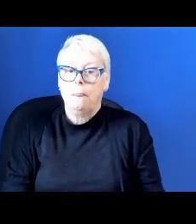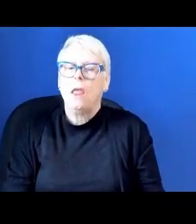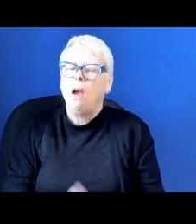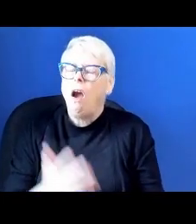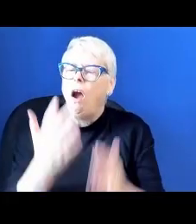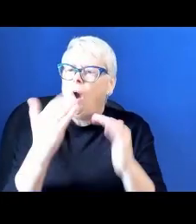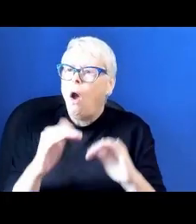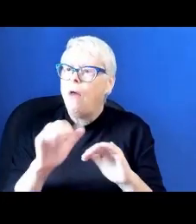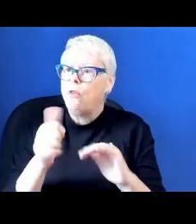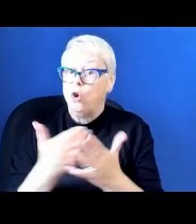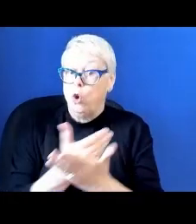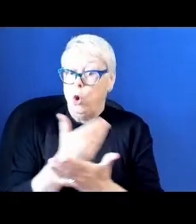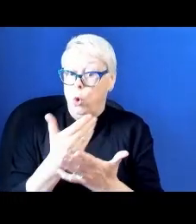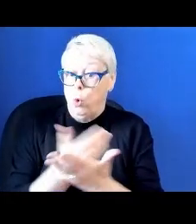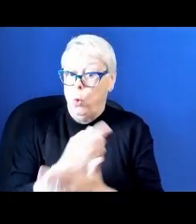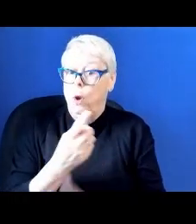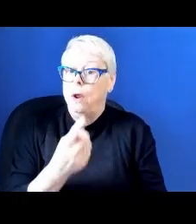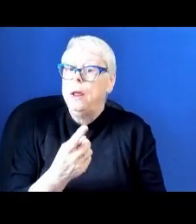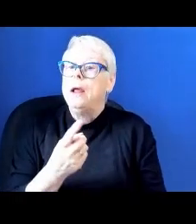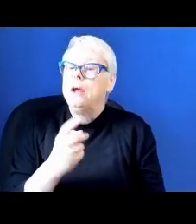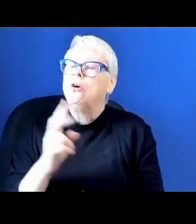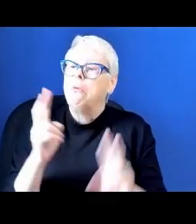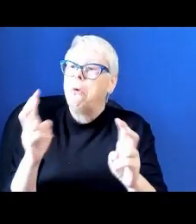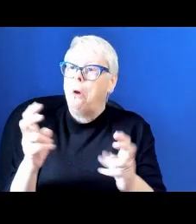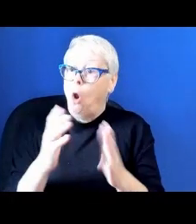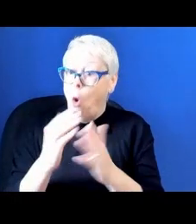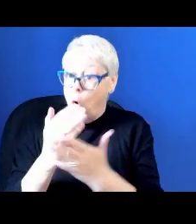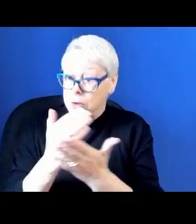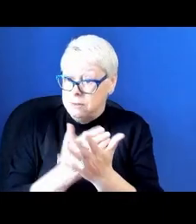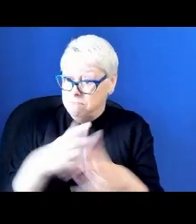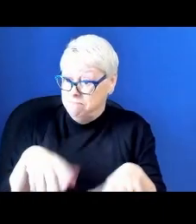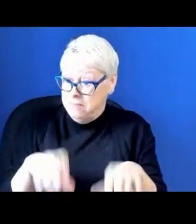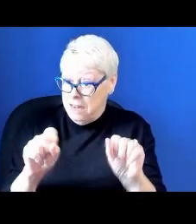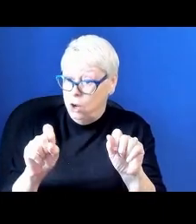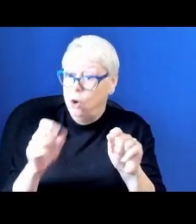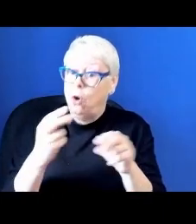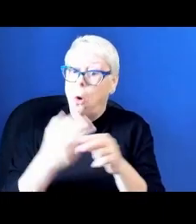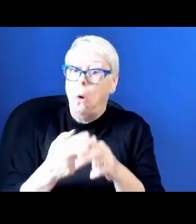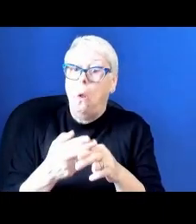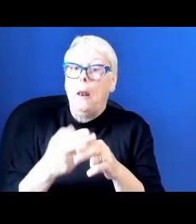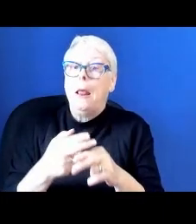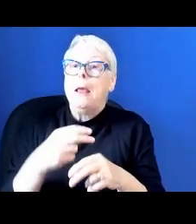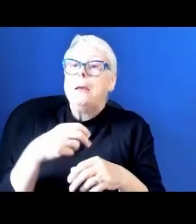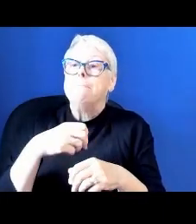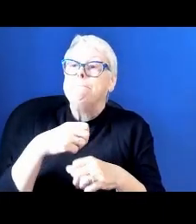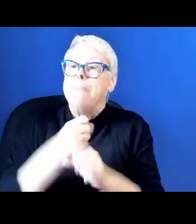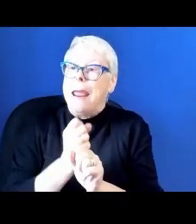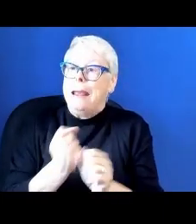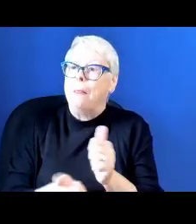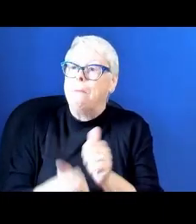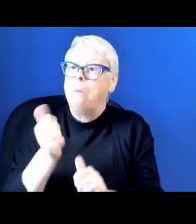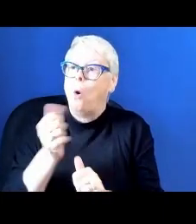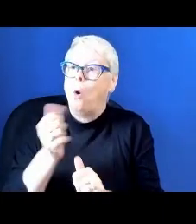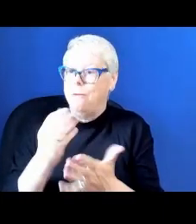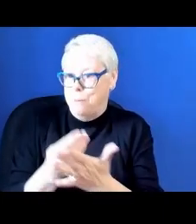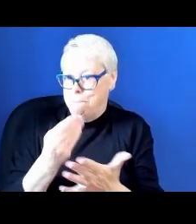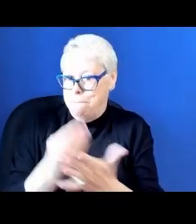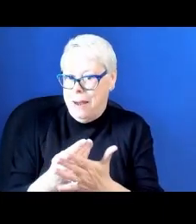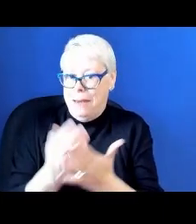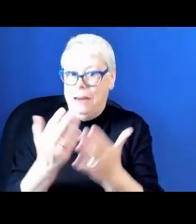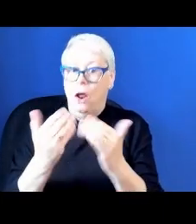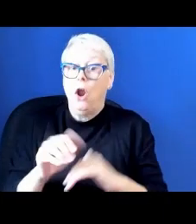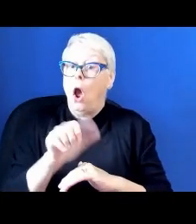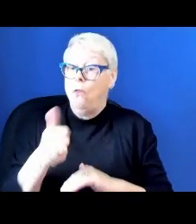the Most Out of Your Money online course and some other resources that you might be interested in on the Canada Disability